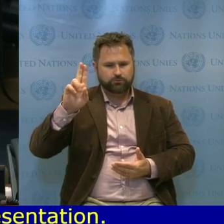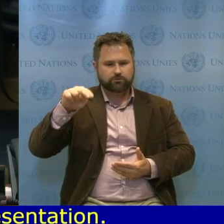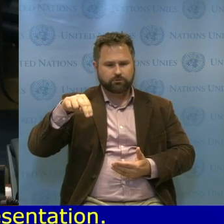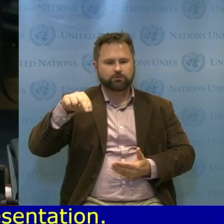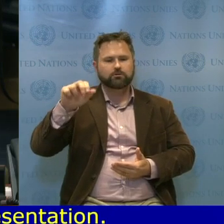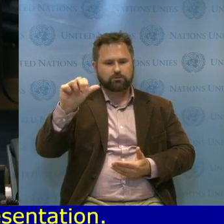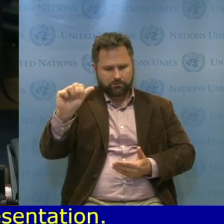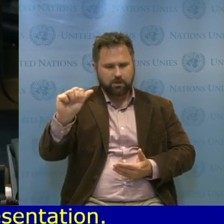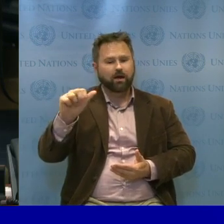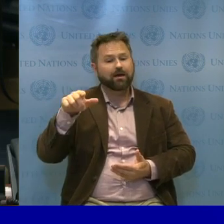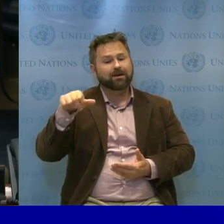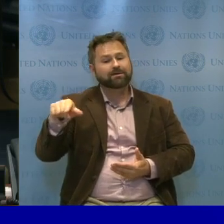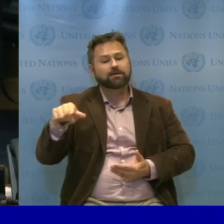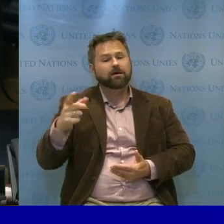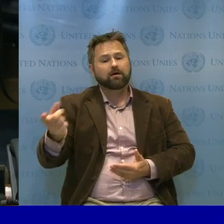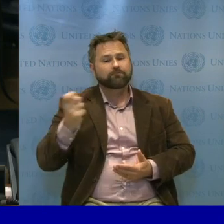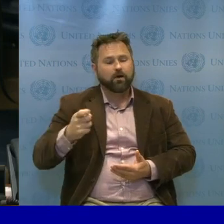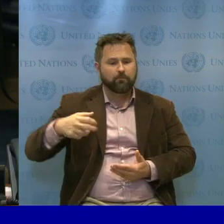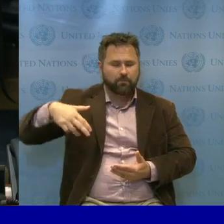Please take the floor.